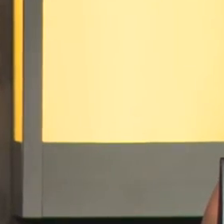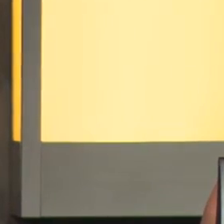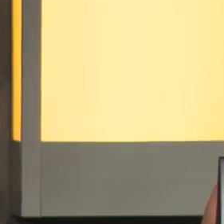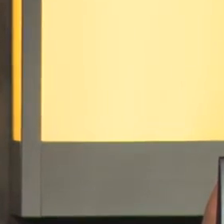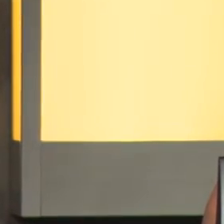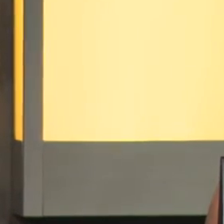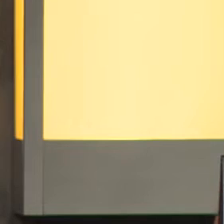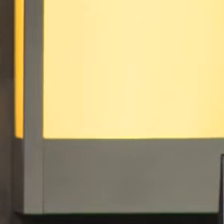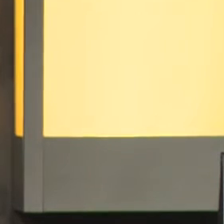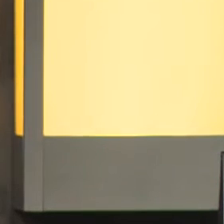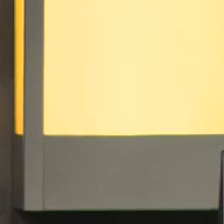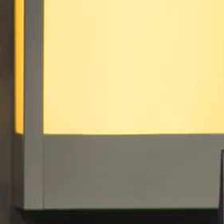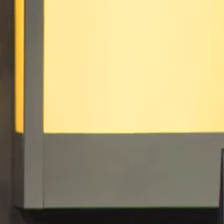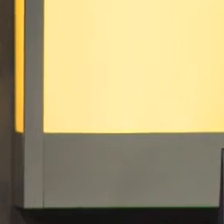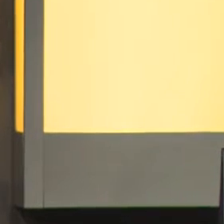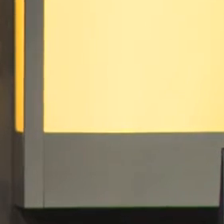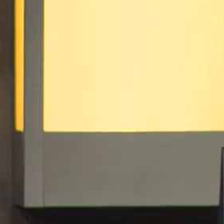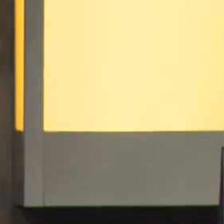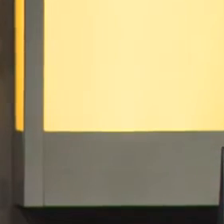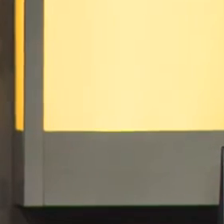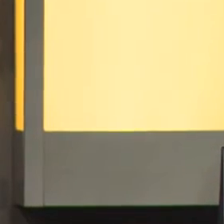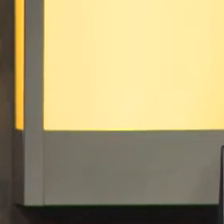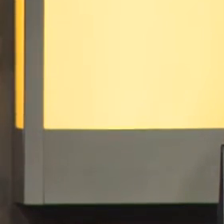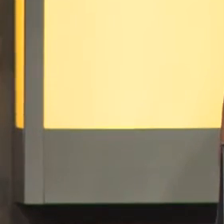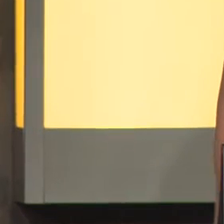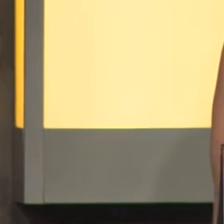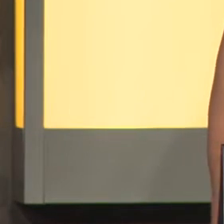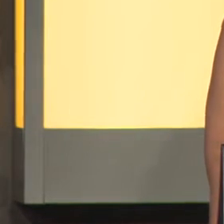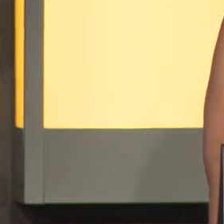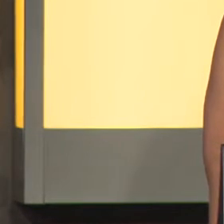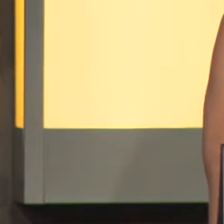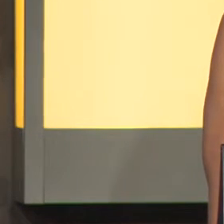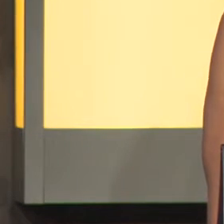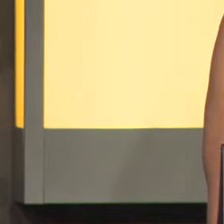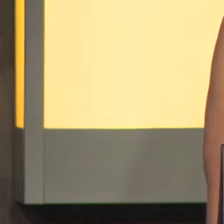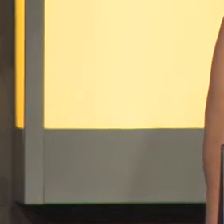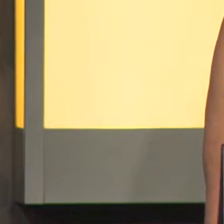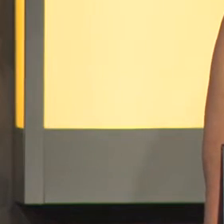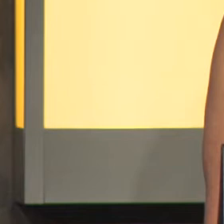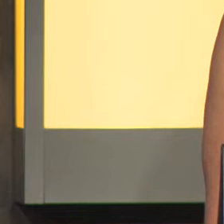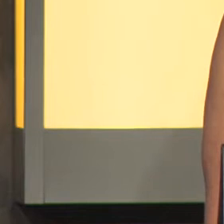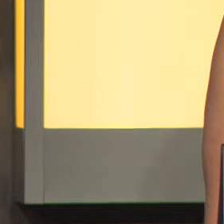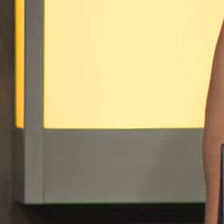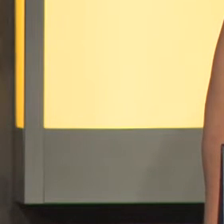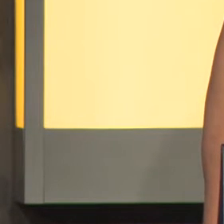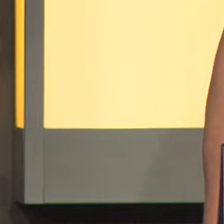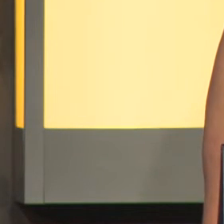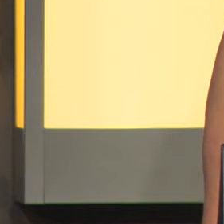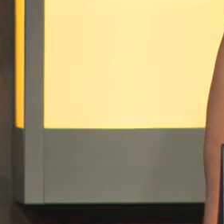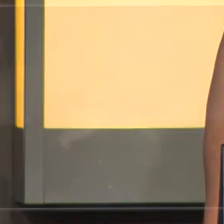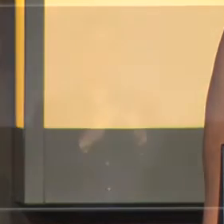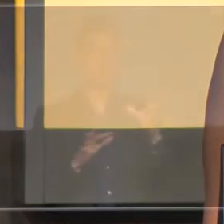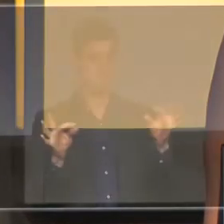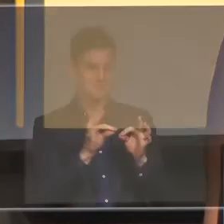Kulin Nation here and the traditional owners and current custodians of country. And I'm grateful to see so many mob in the audience